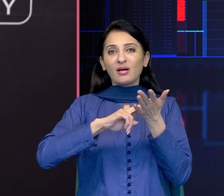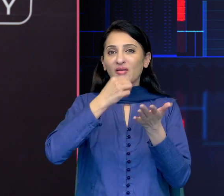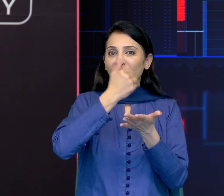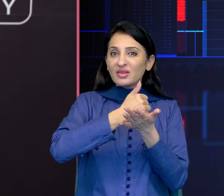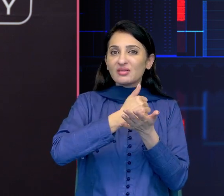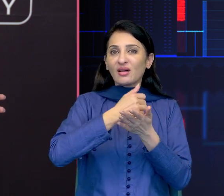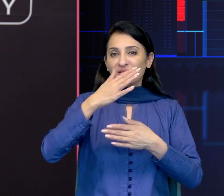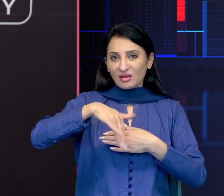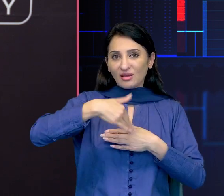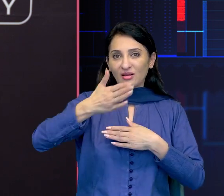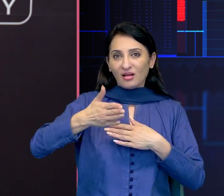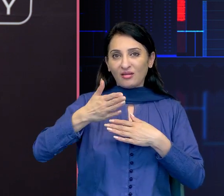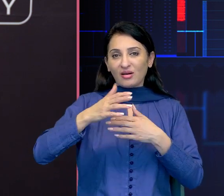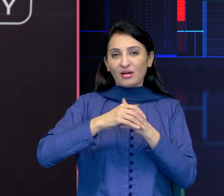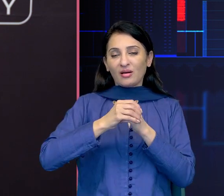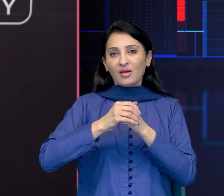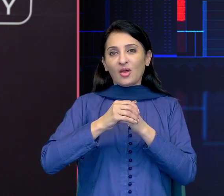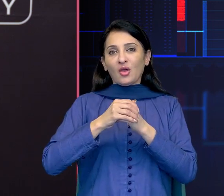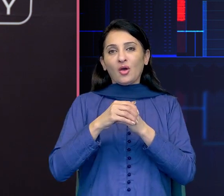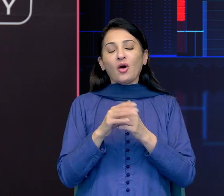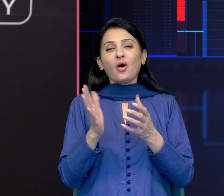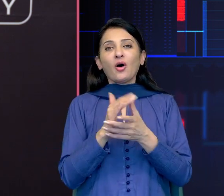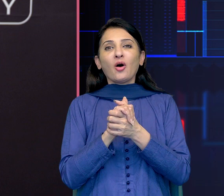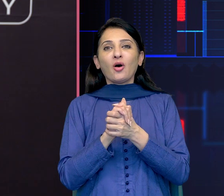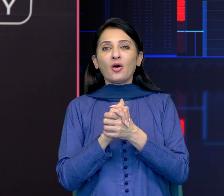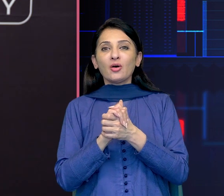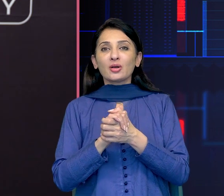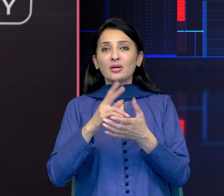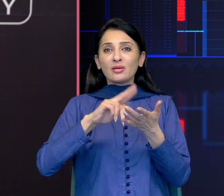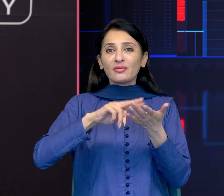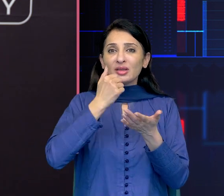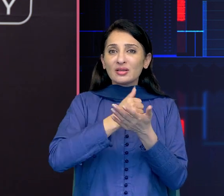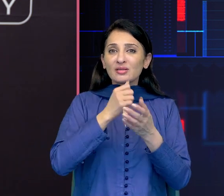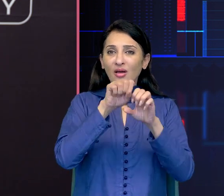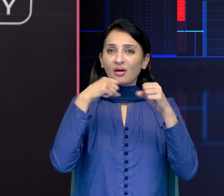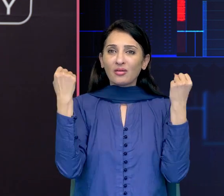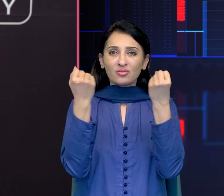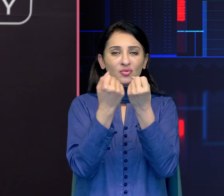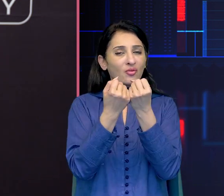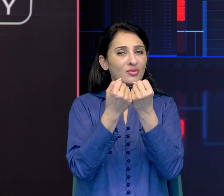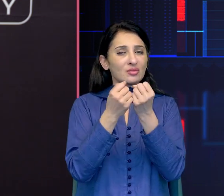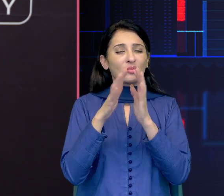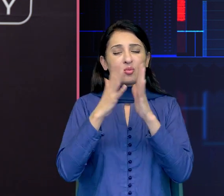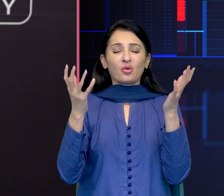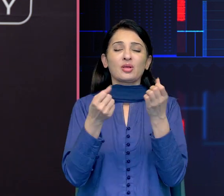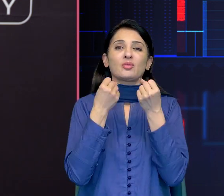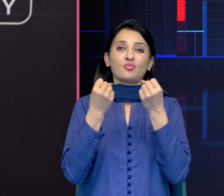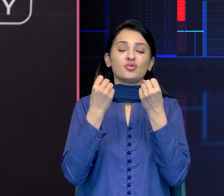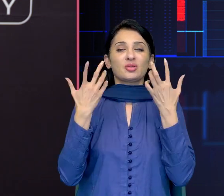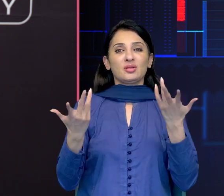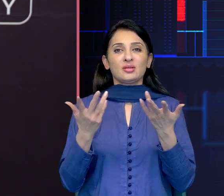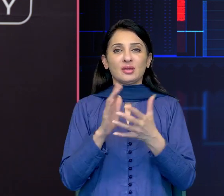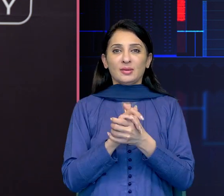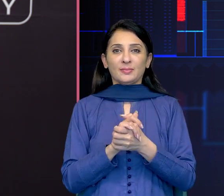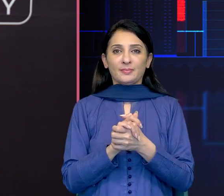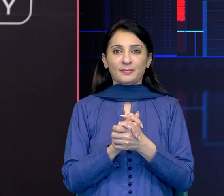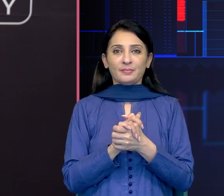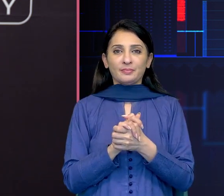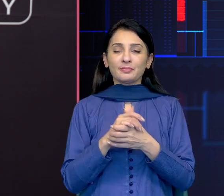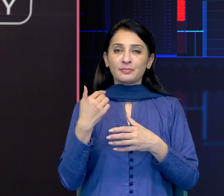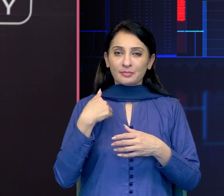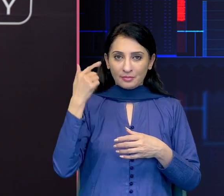despite all the difficulties of visas and diplomatic and